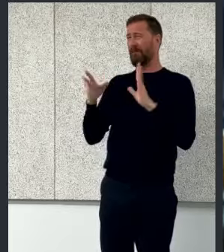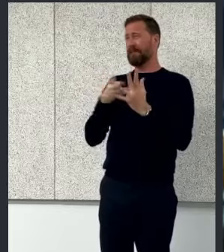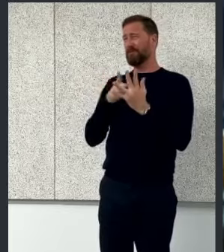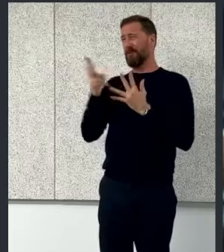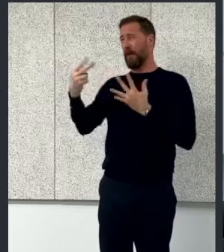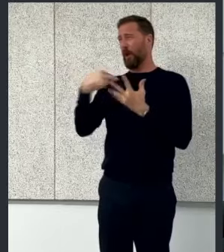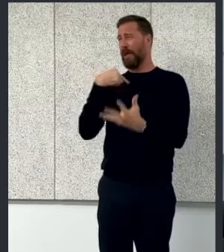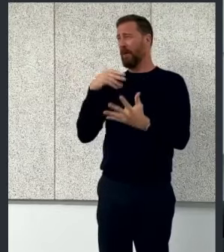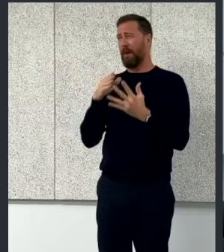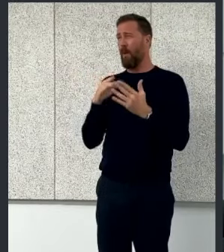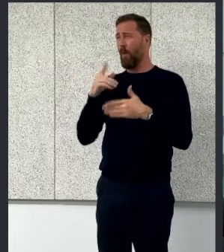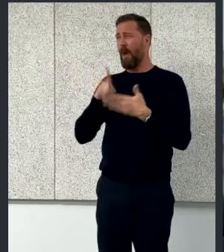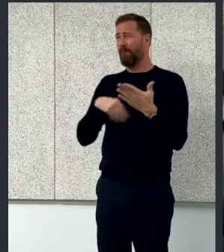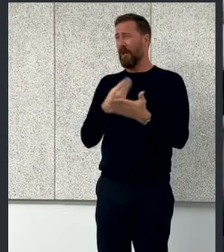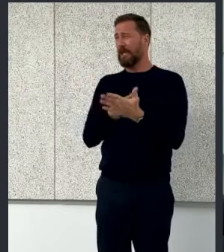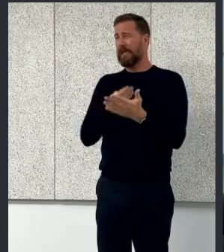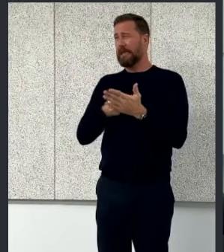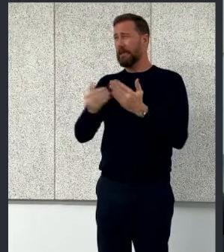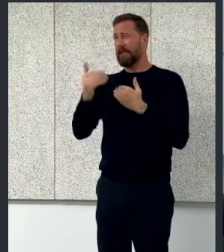helpful. Mm-hmm.